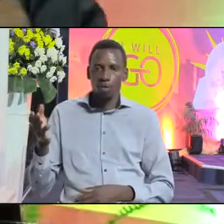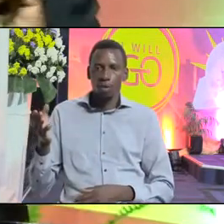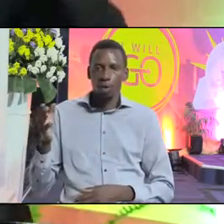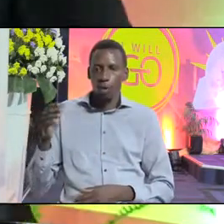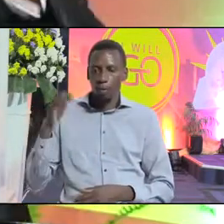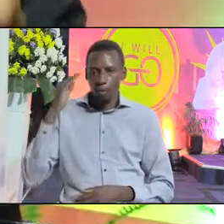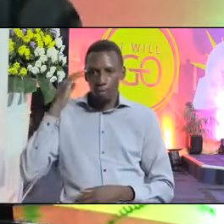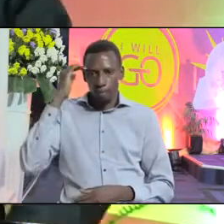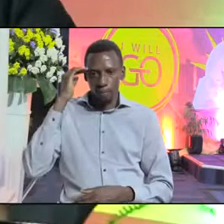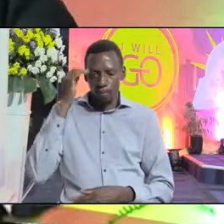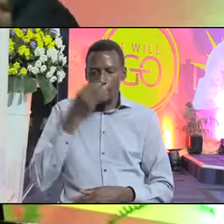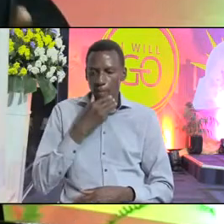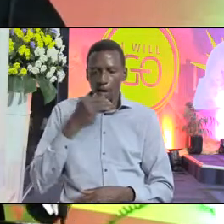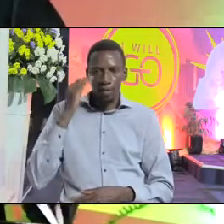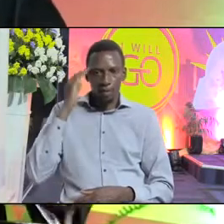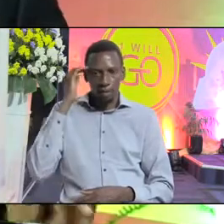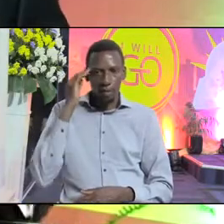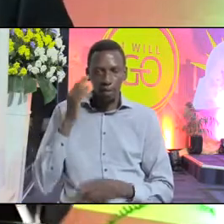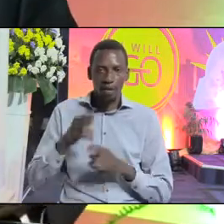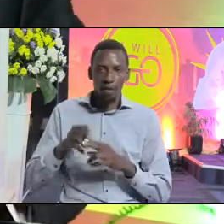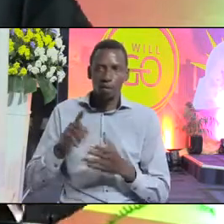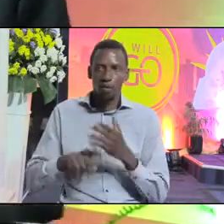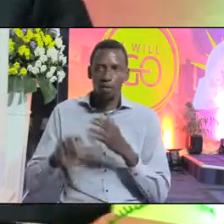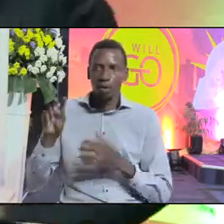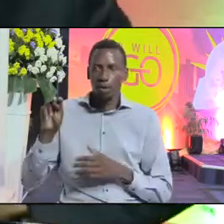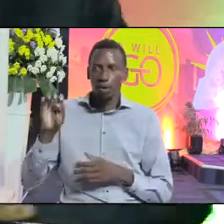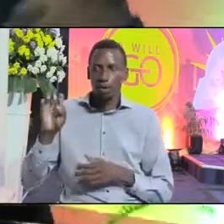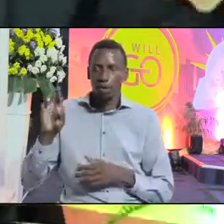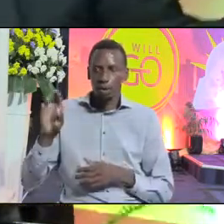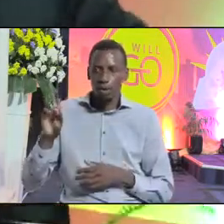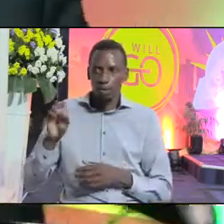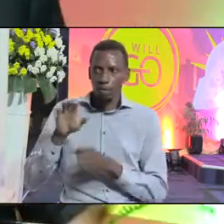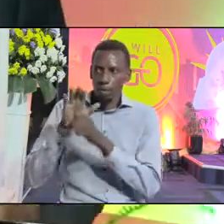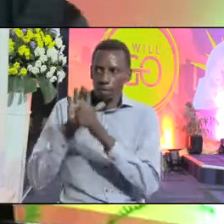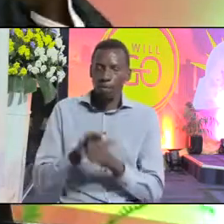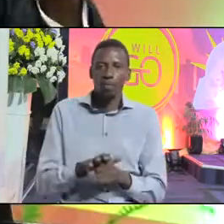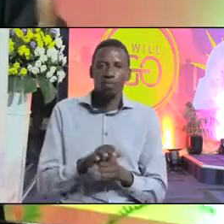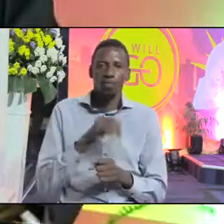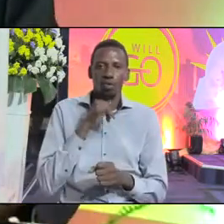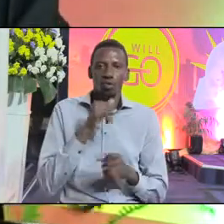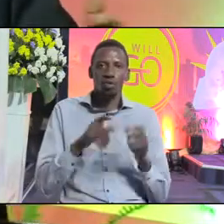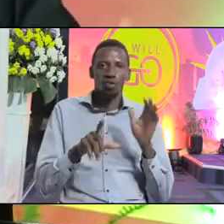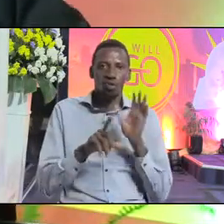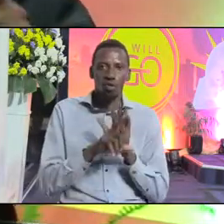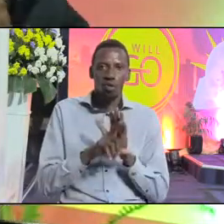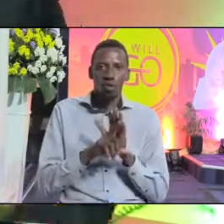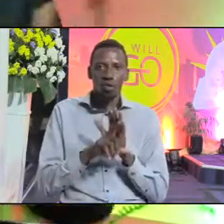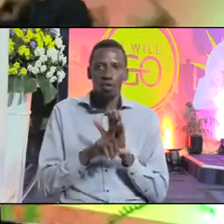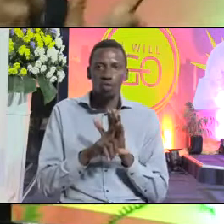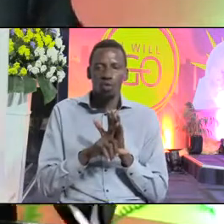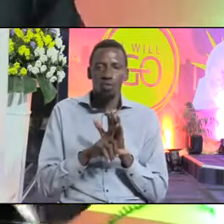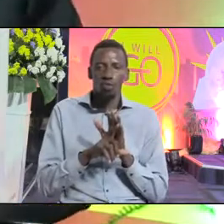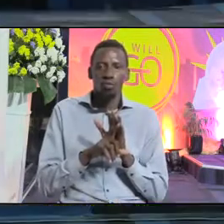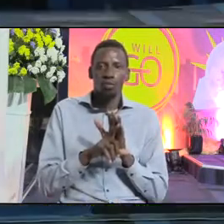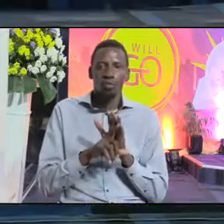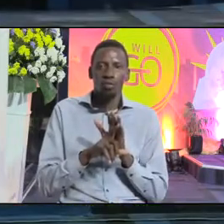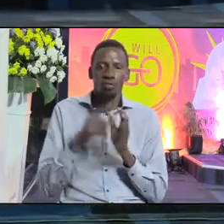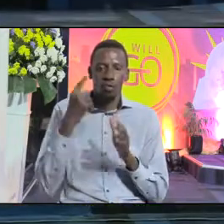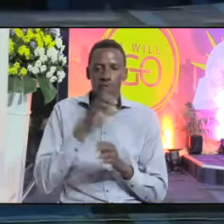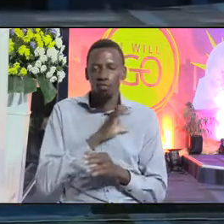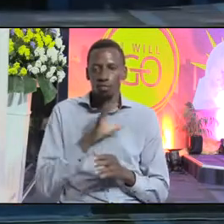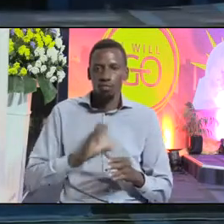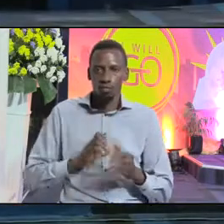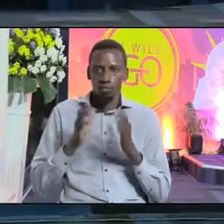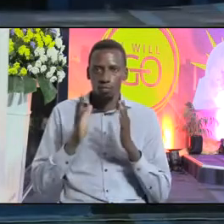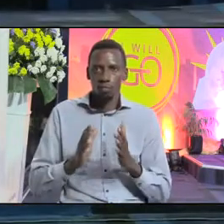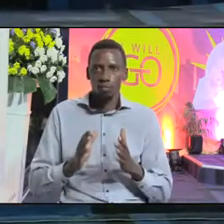Nero. Nero, a man who declared, it is not lawful for Christians to exist. Nero, a man who